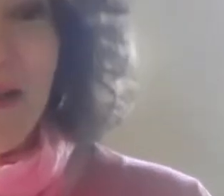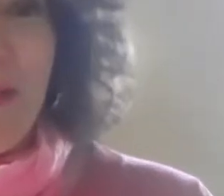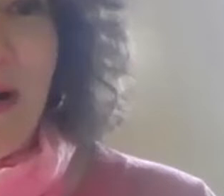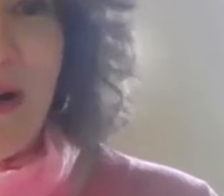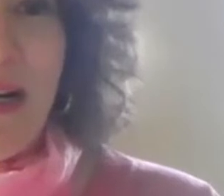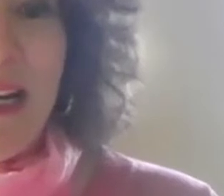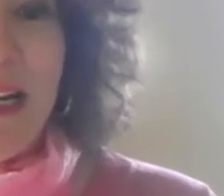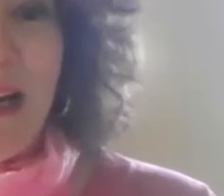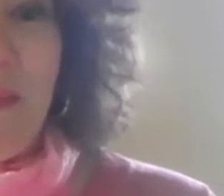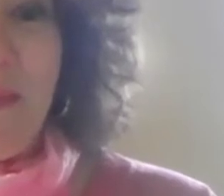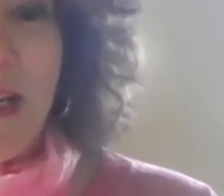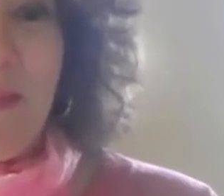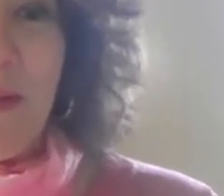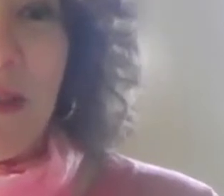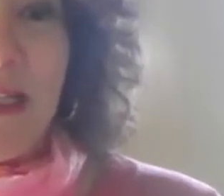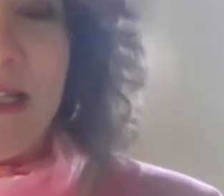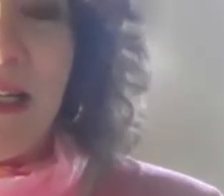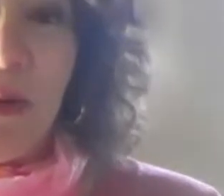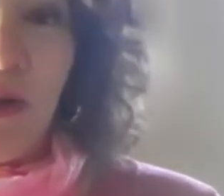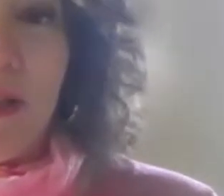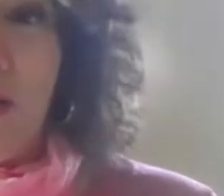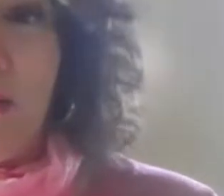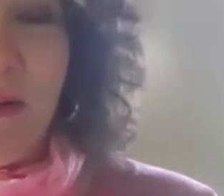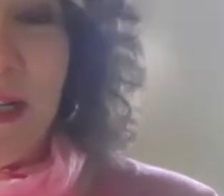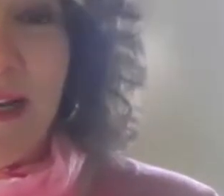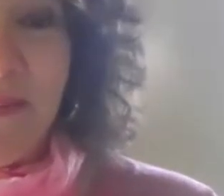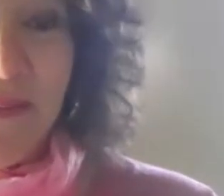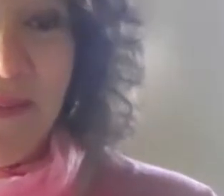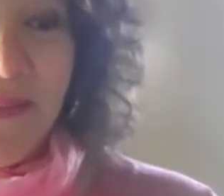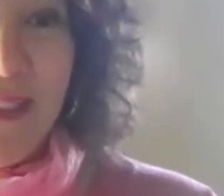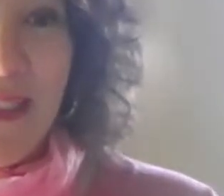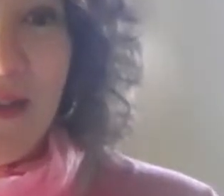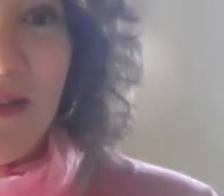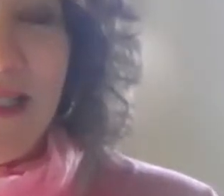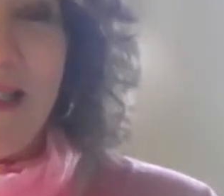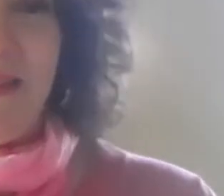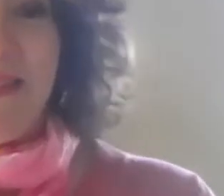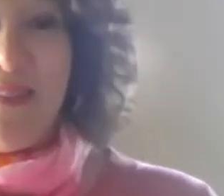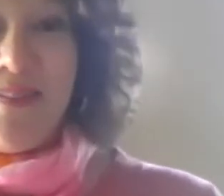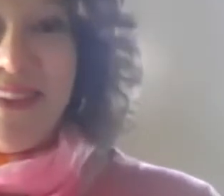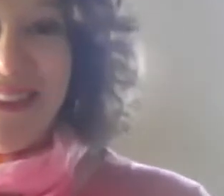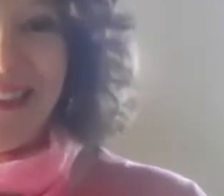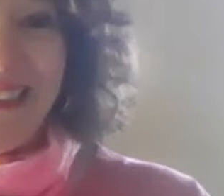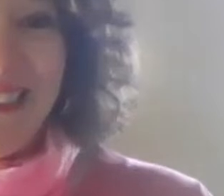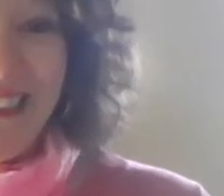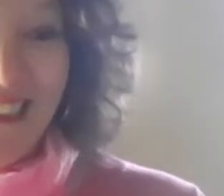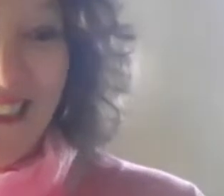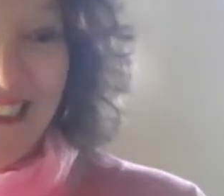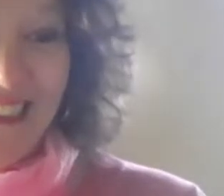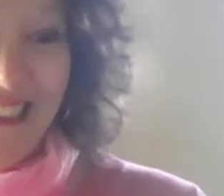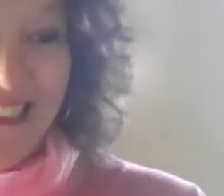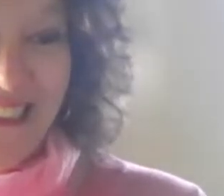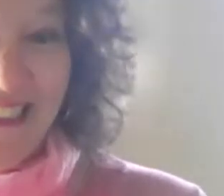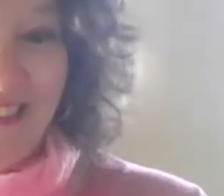to learn from her, and I'm really excited about what she's going to share with you today. Krista.